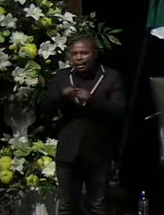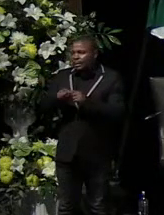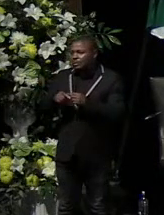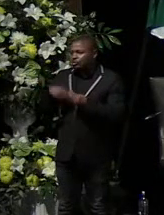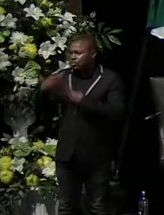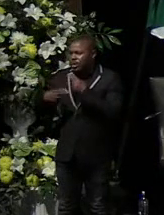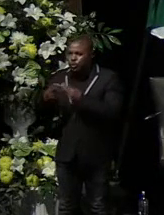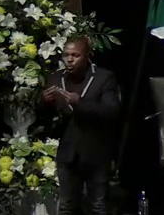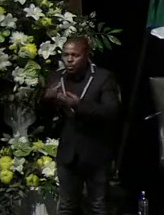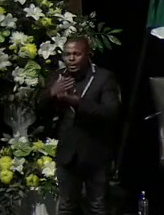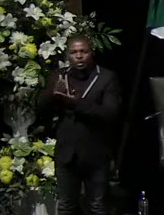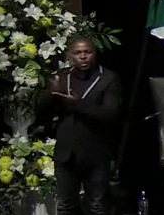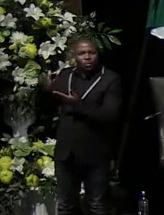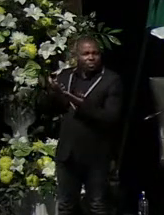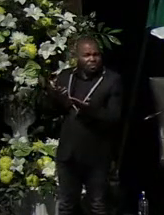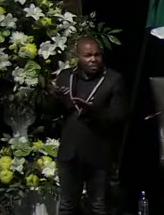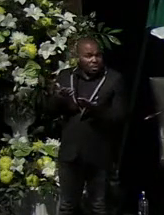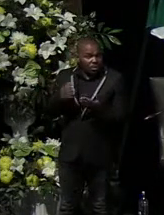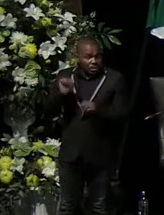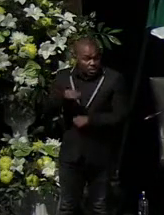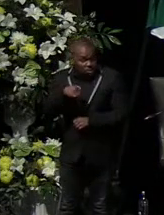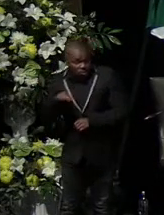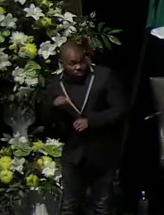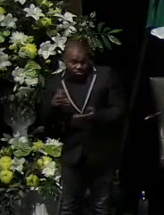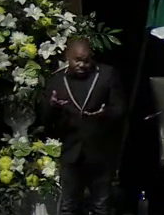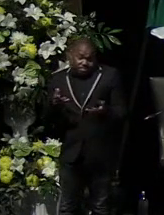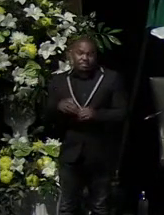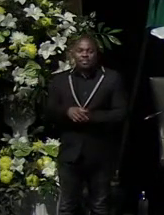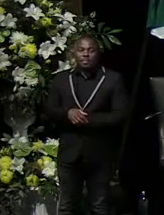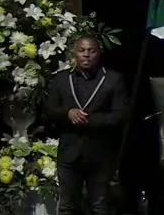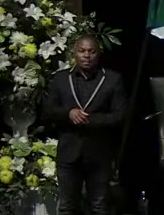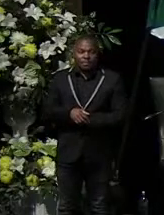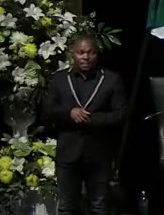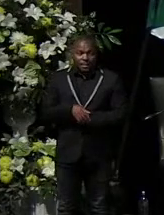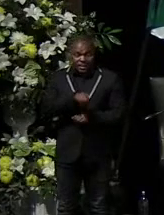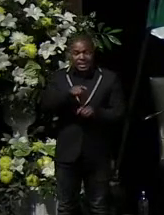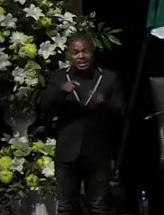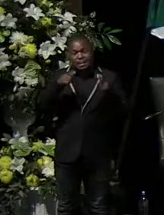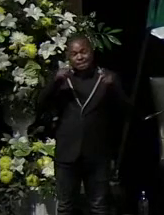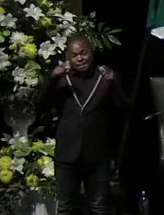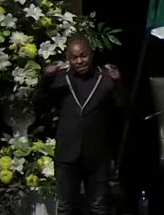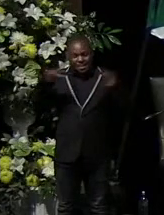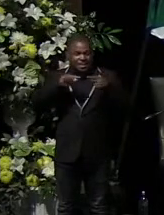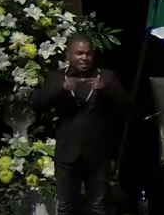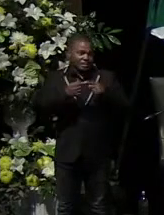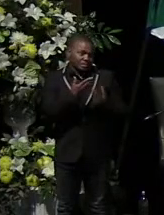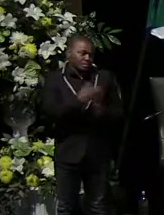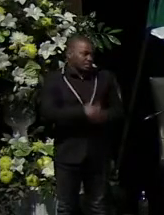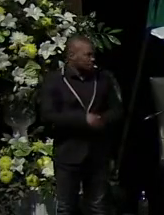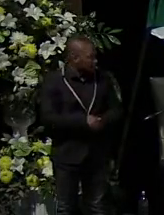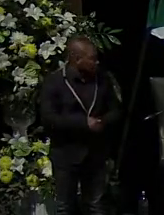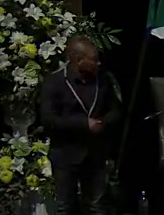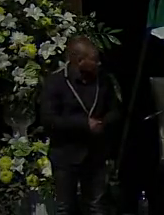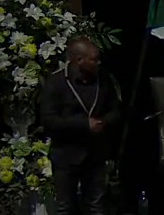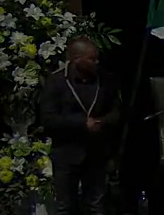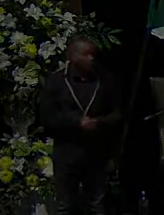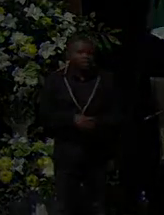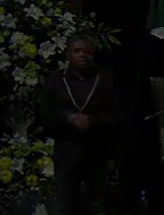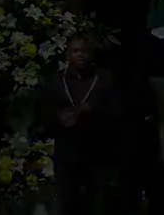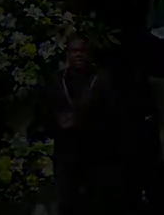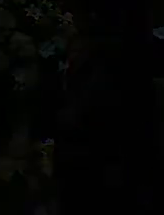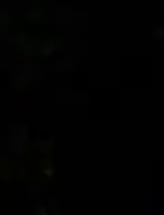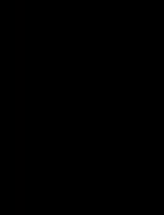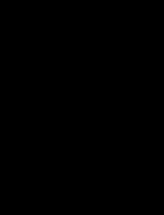rights for example or not the thing that's the big point just a quick one